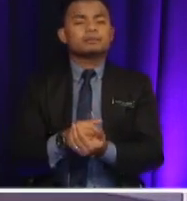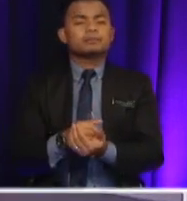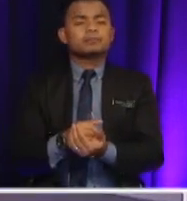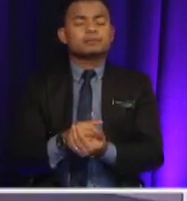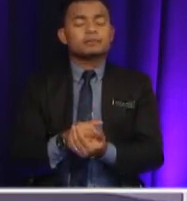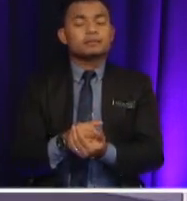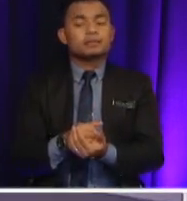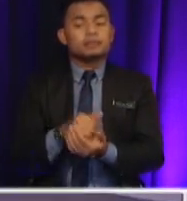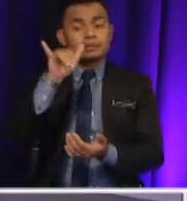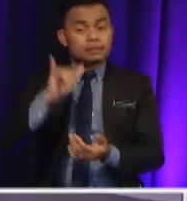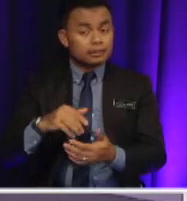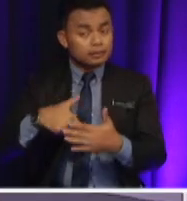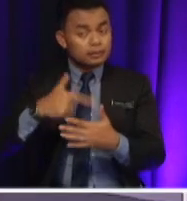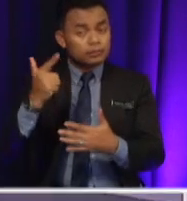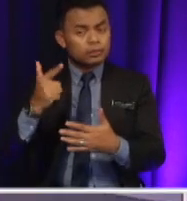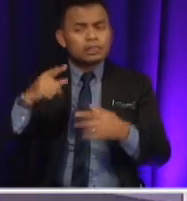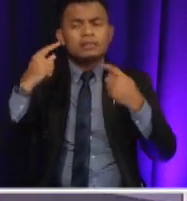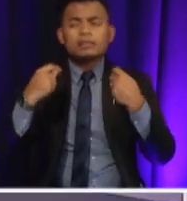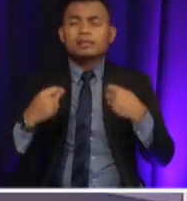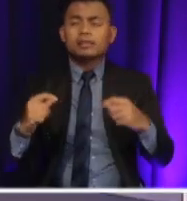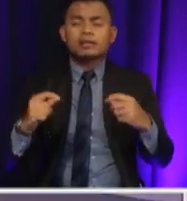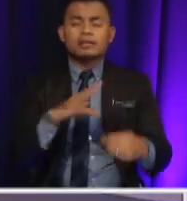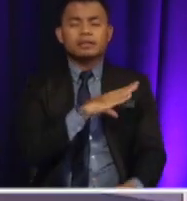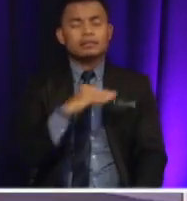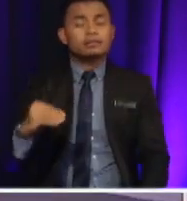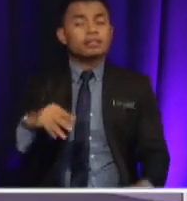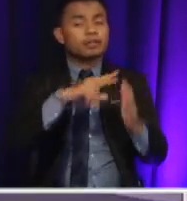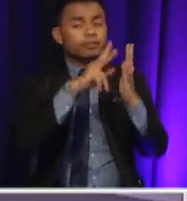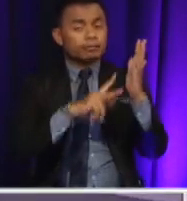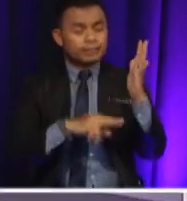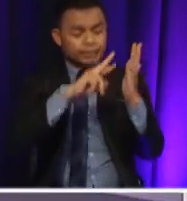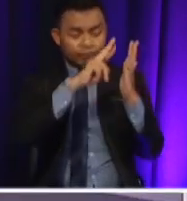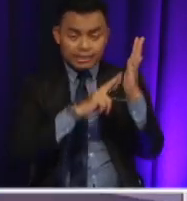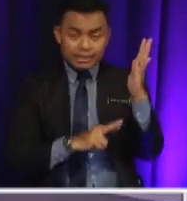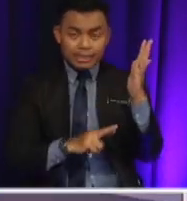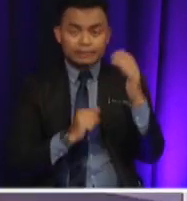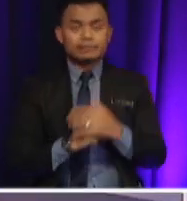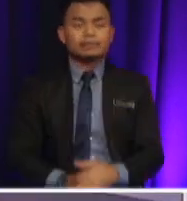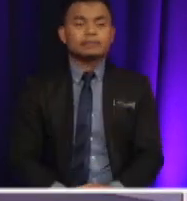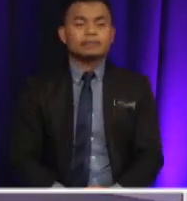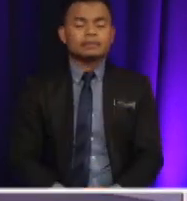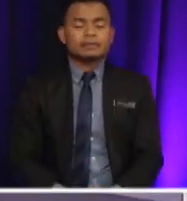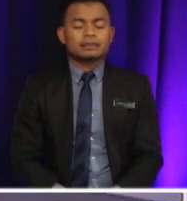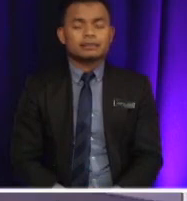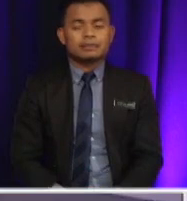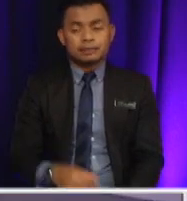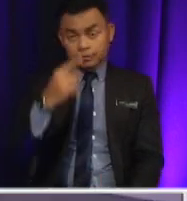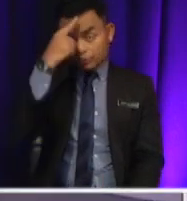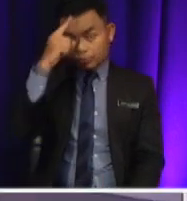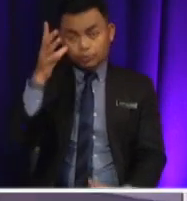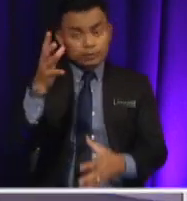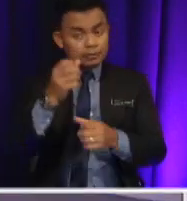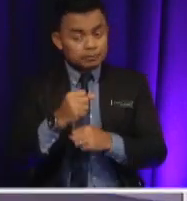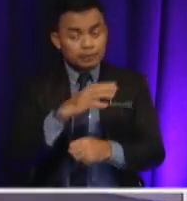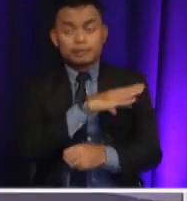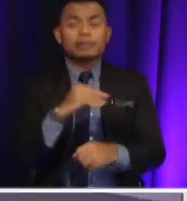out there, to try and recite. Read first to get the meaning, and recite